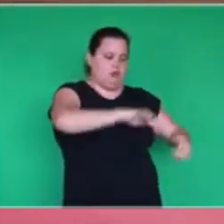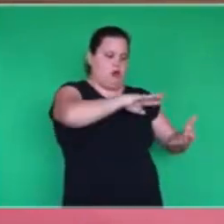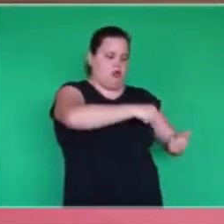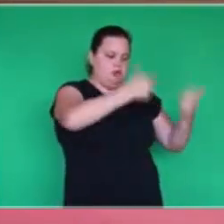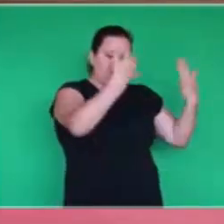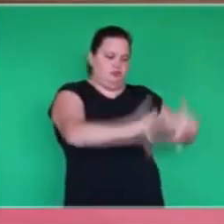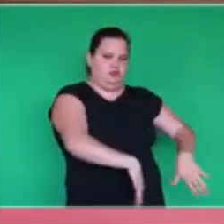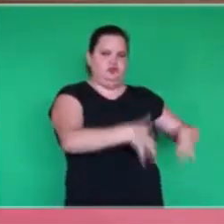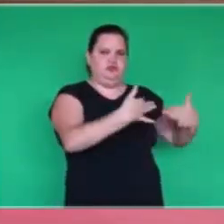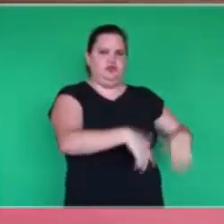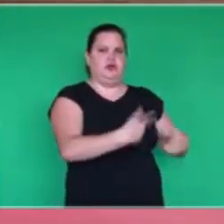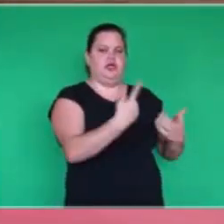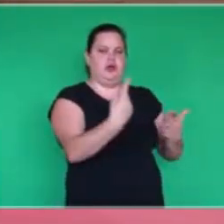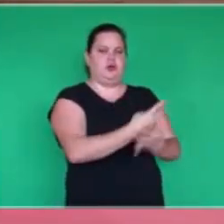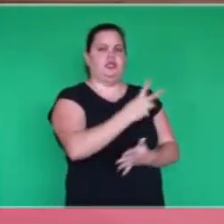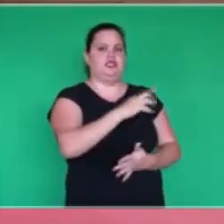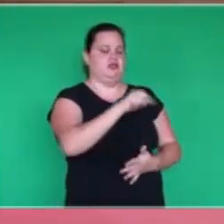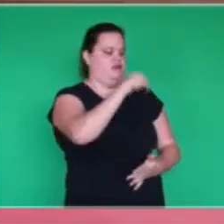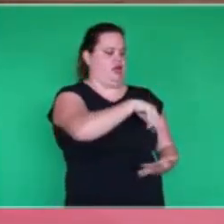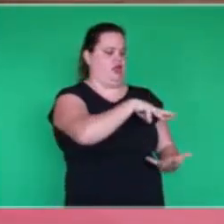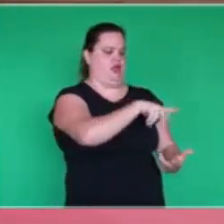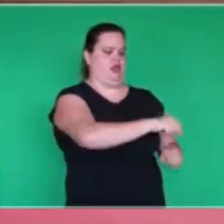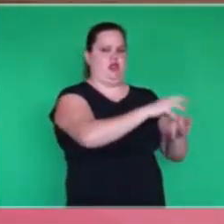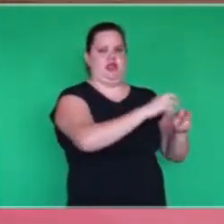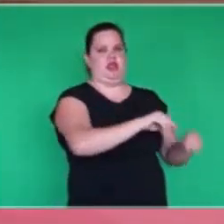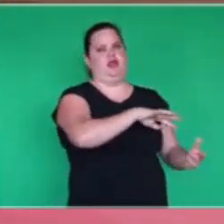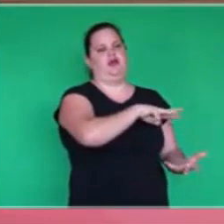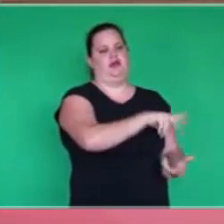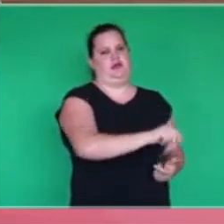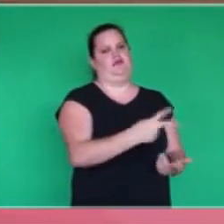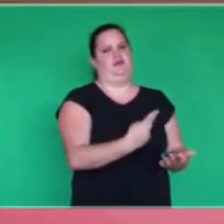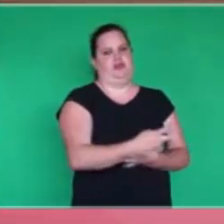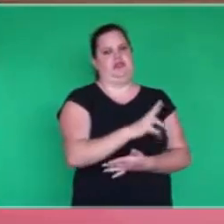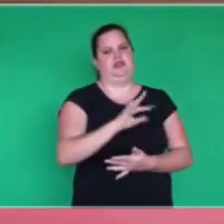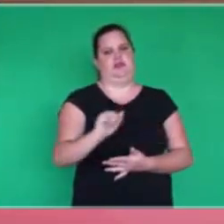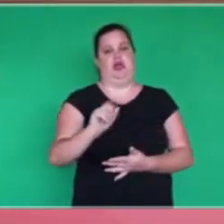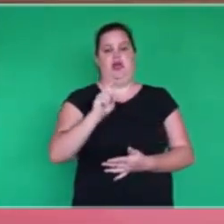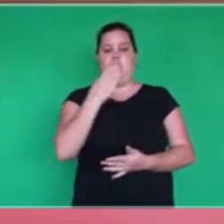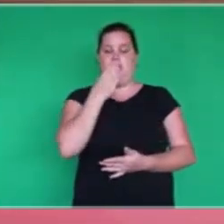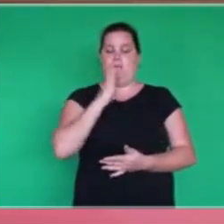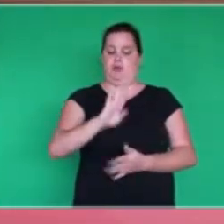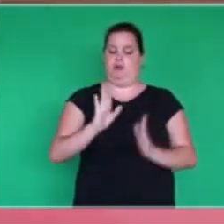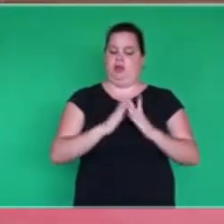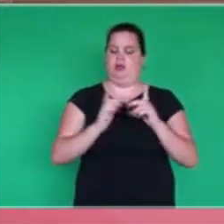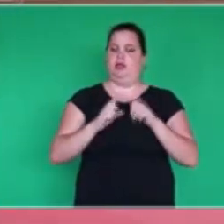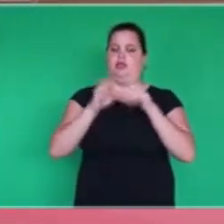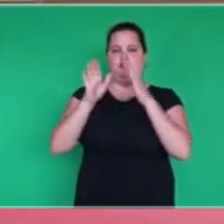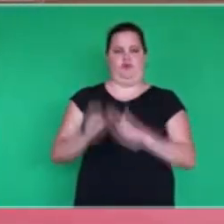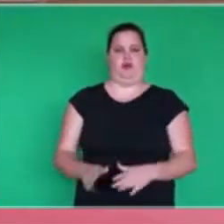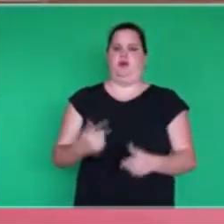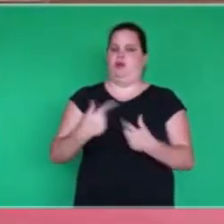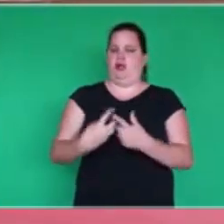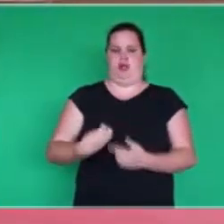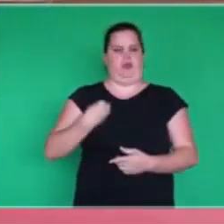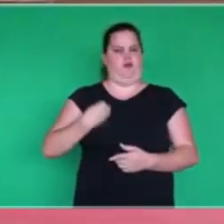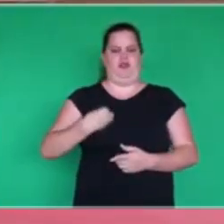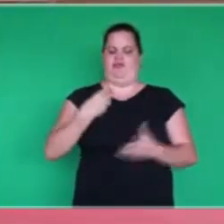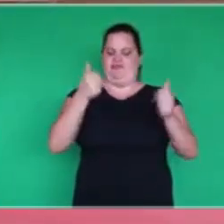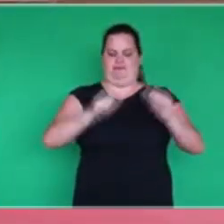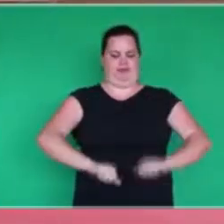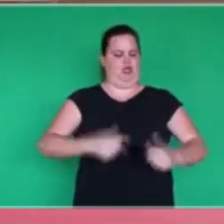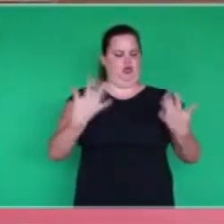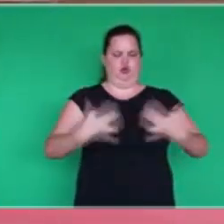moments which precede this great happening. When the church leaves, a chain reaction will unfold the